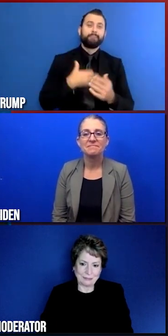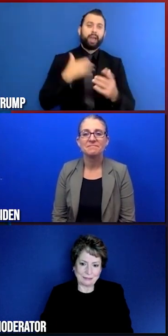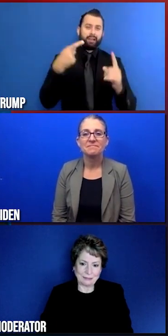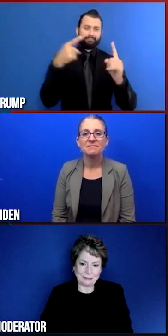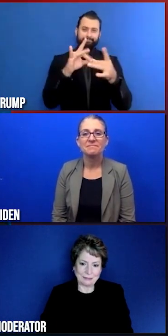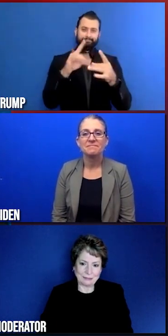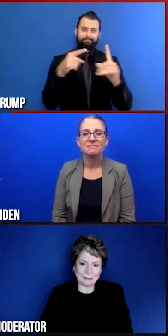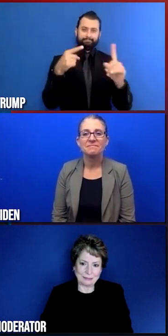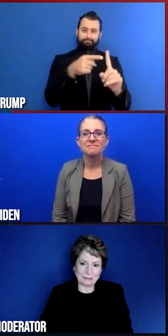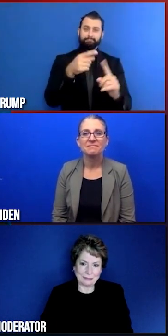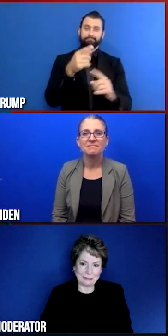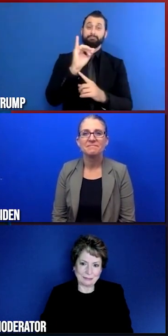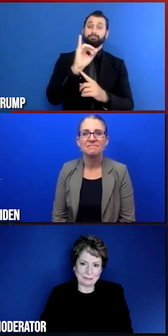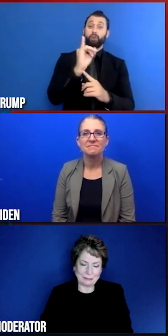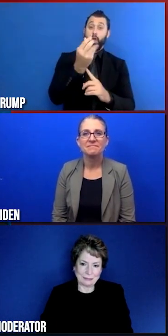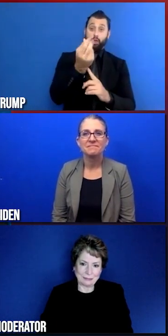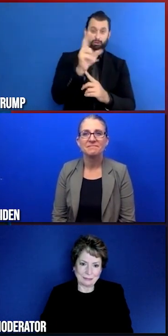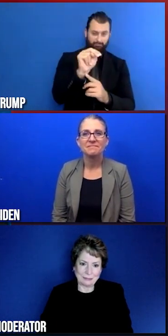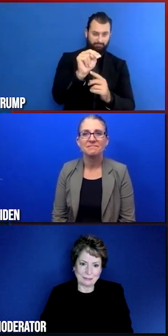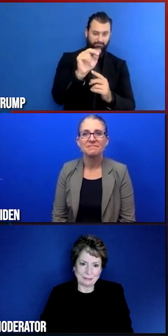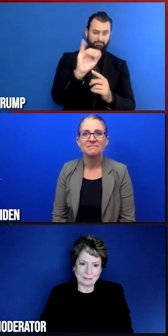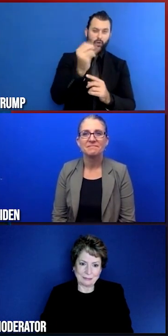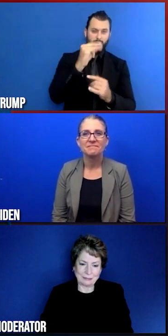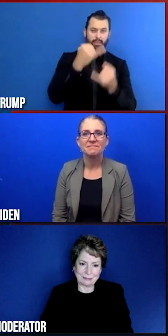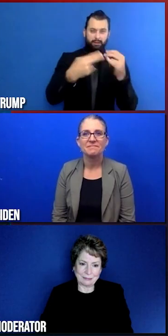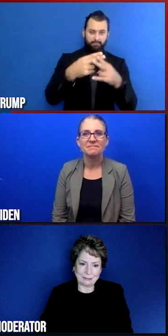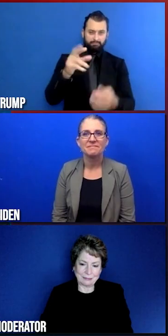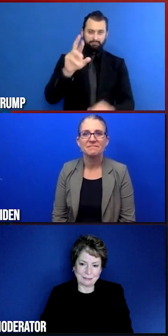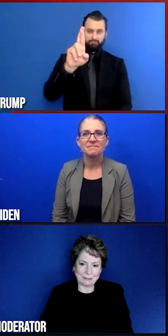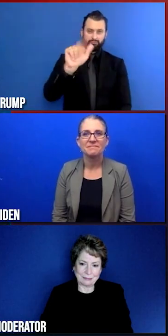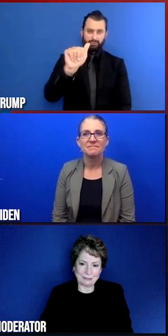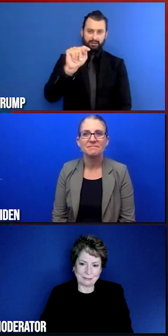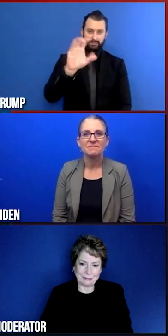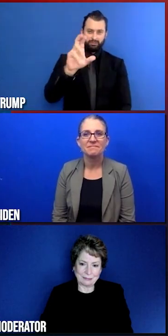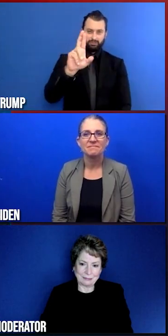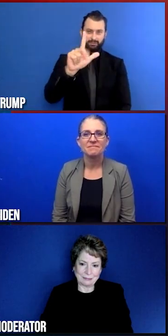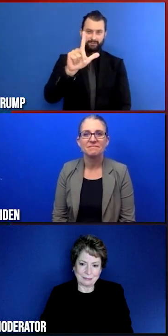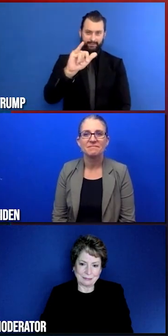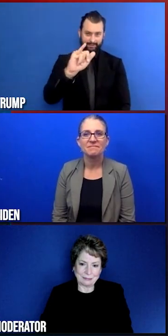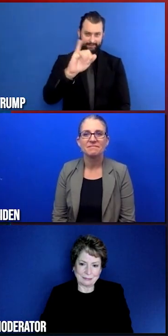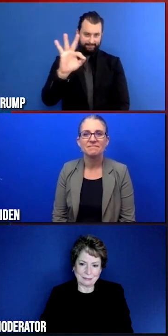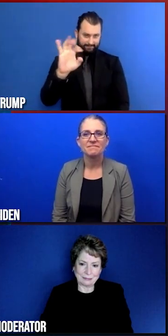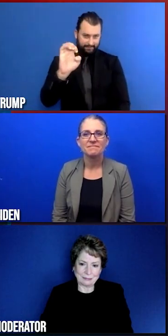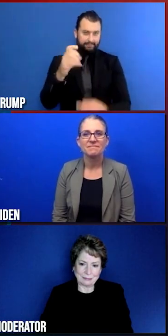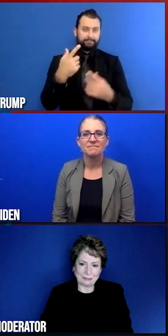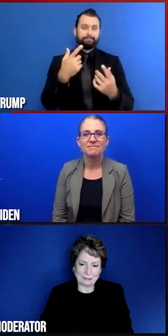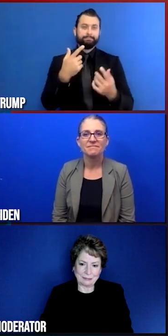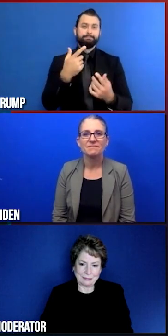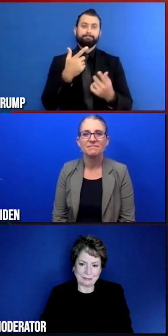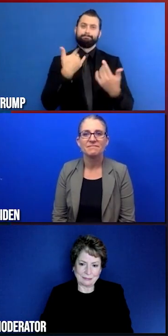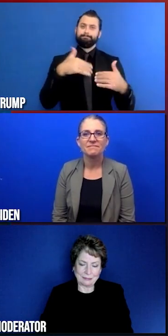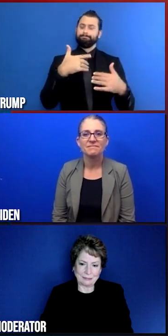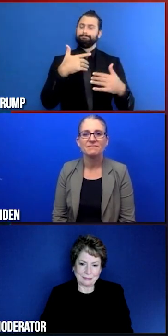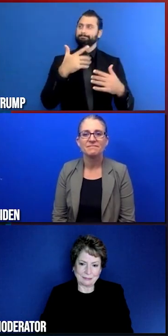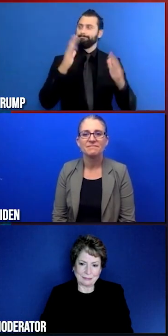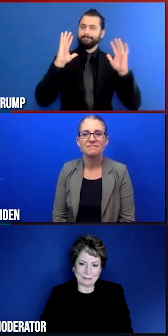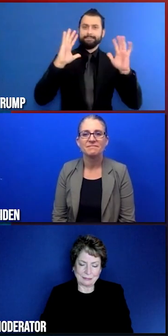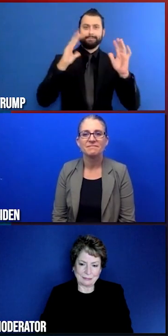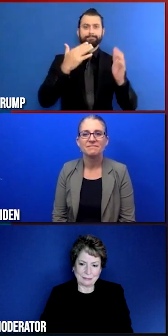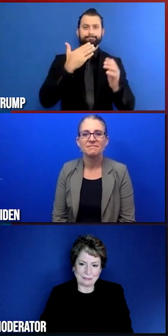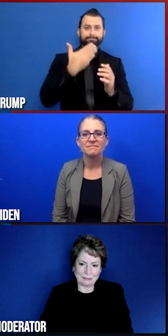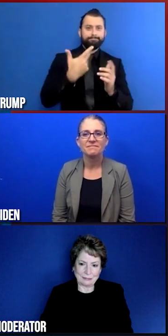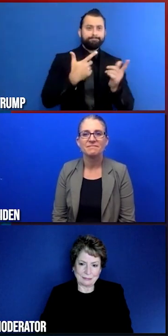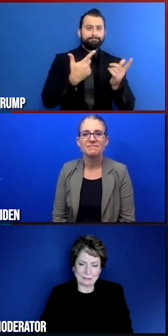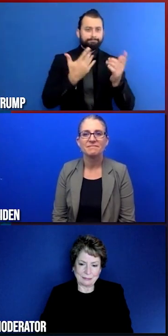thing that's common to both of them, they both want you to lose, because there has been nobody tougher to Russia. Between